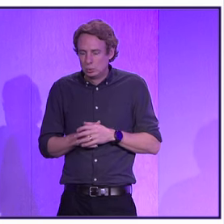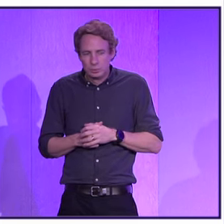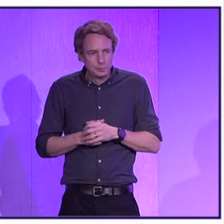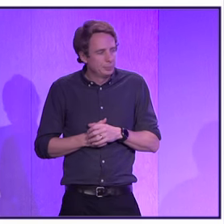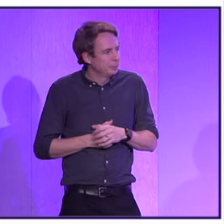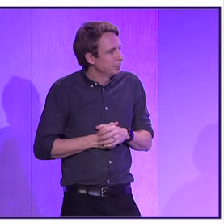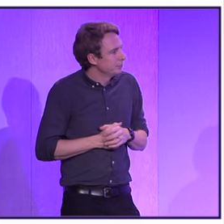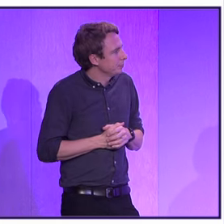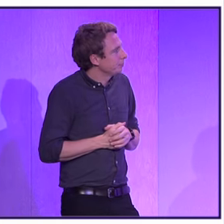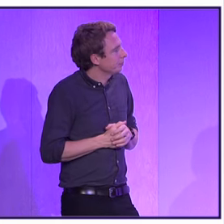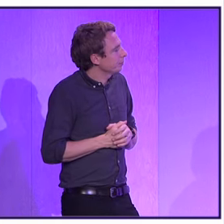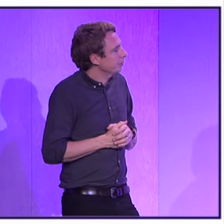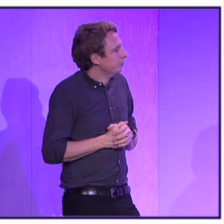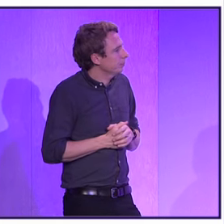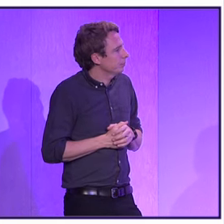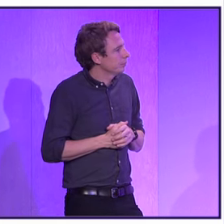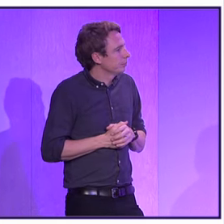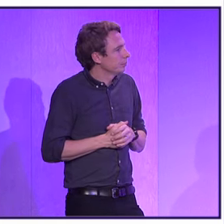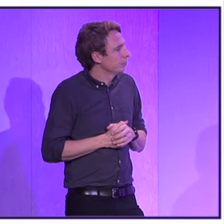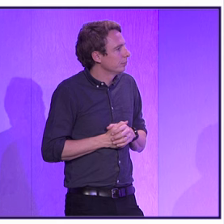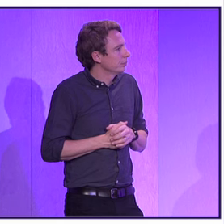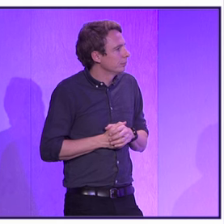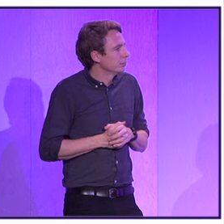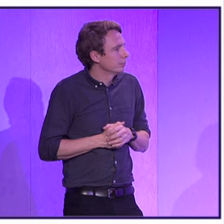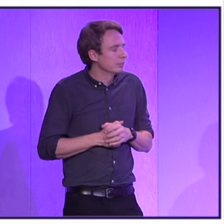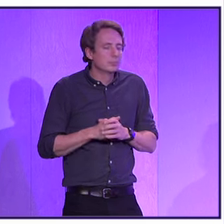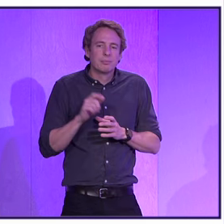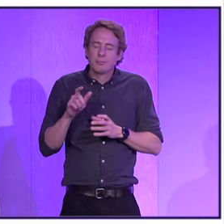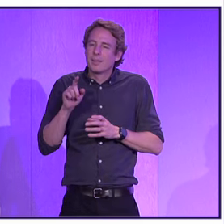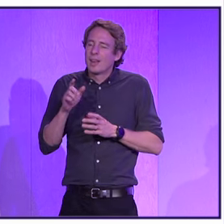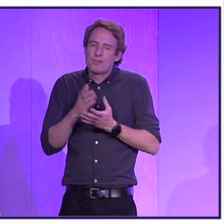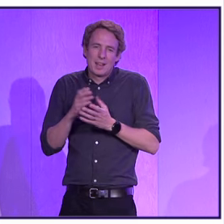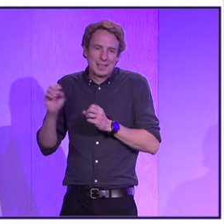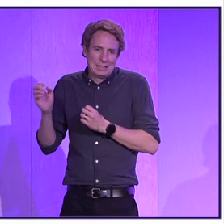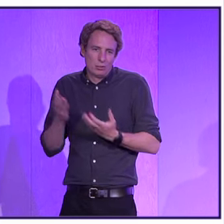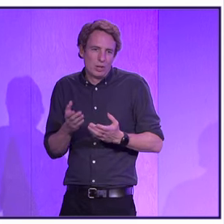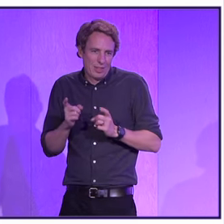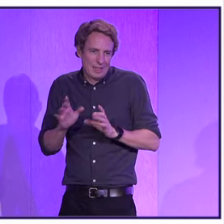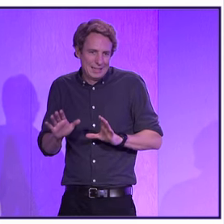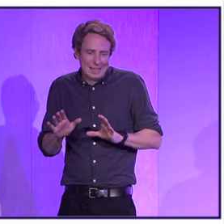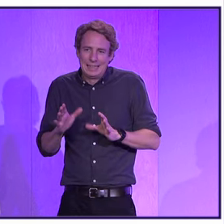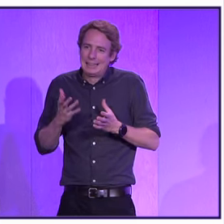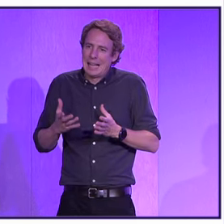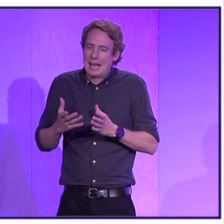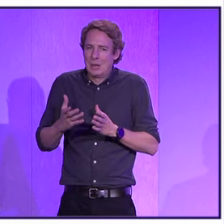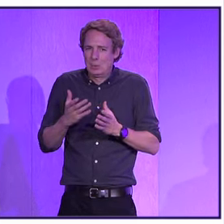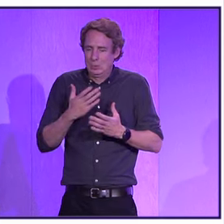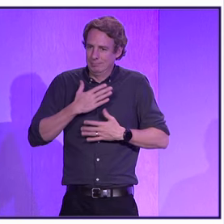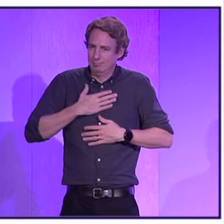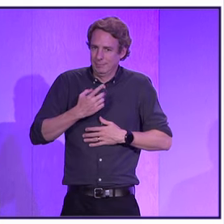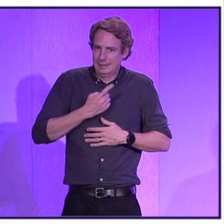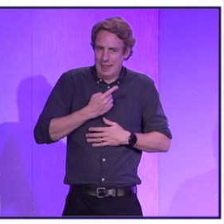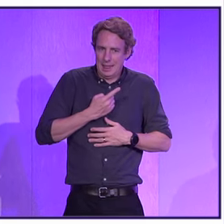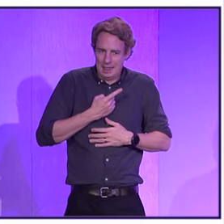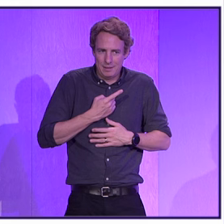serve. So that was a bit of an extended introduction, so I'm going to introduce myself now.